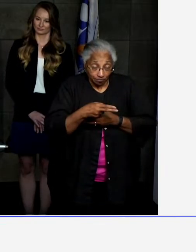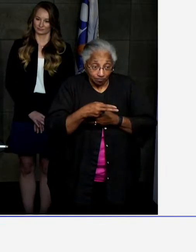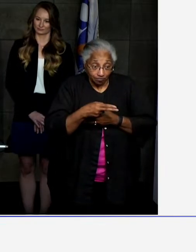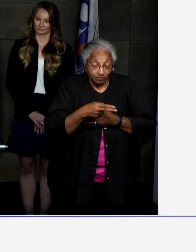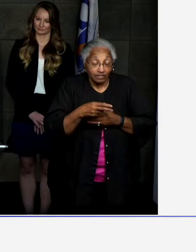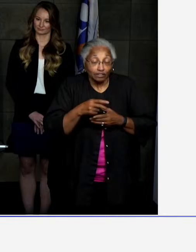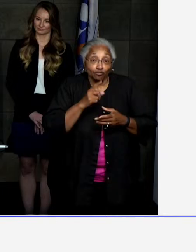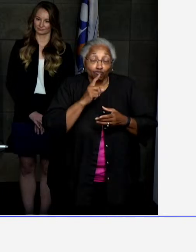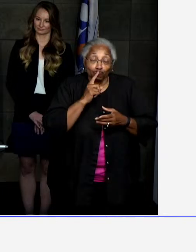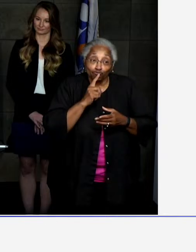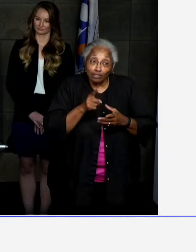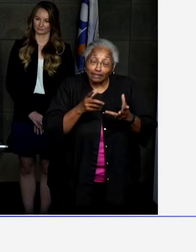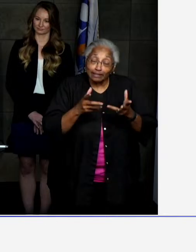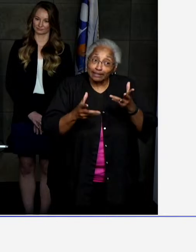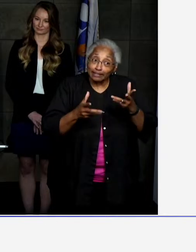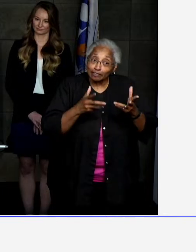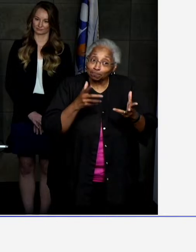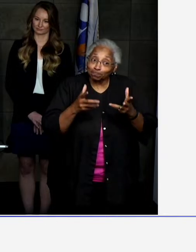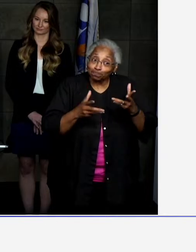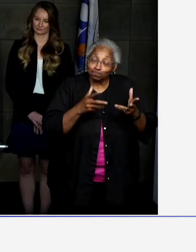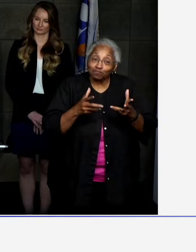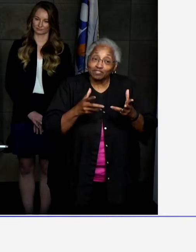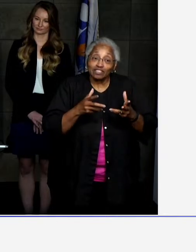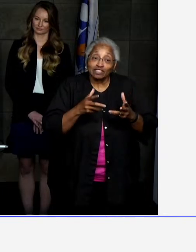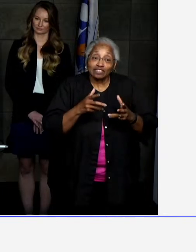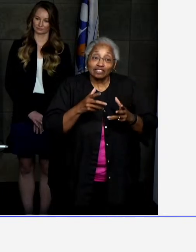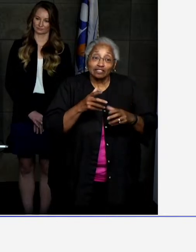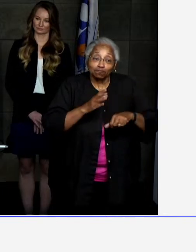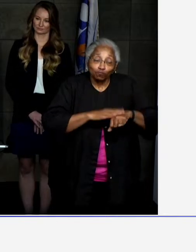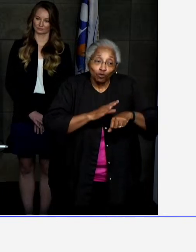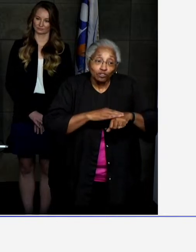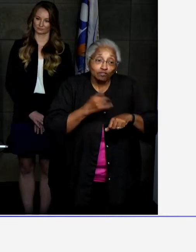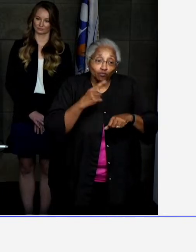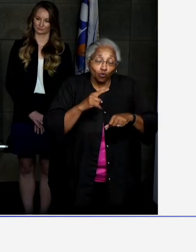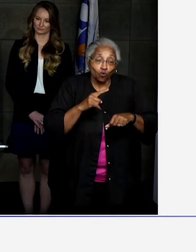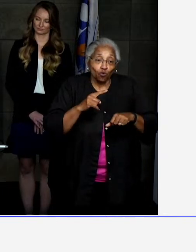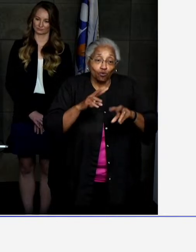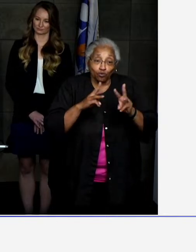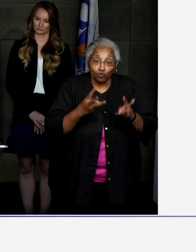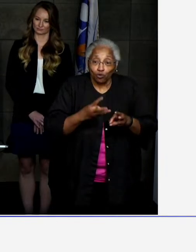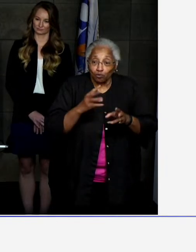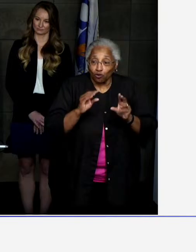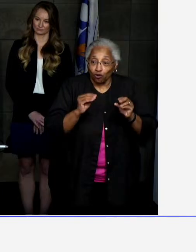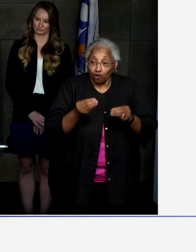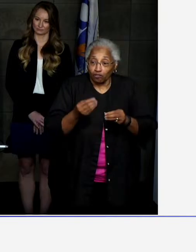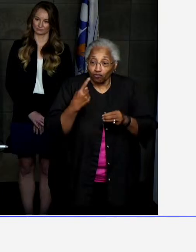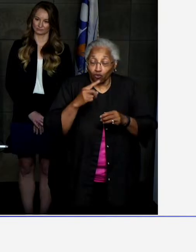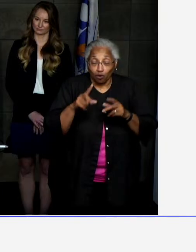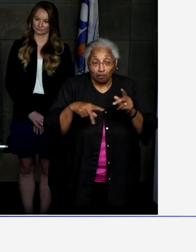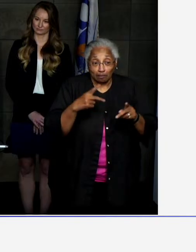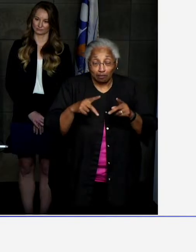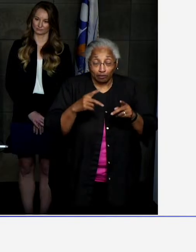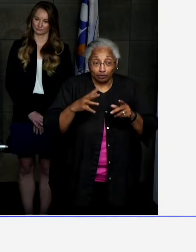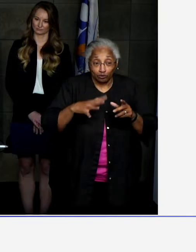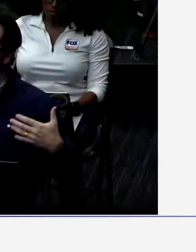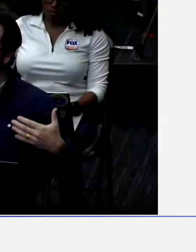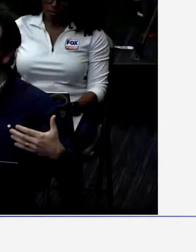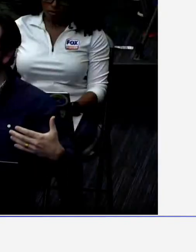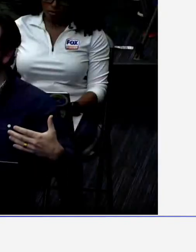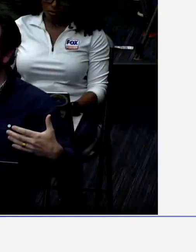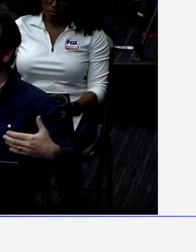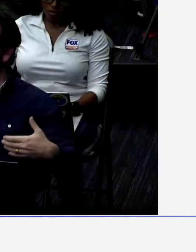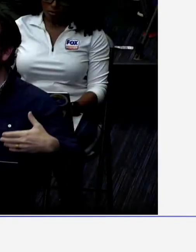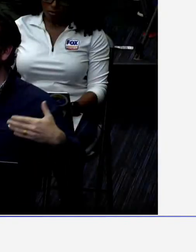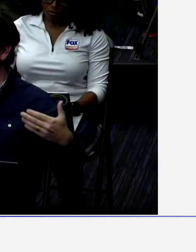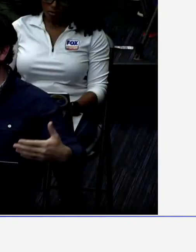offices, right? Even along the Hurricane Center, and there are plans in place to move people around and fix it. But what is the thing you are saying to